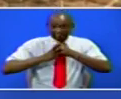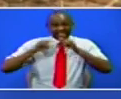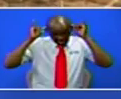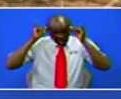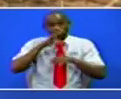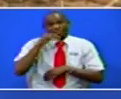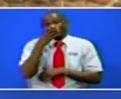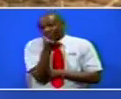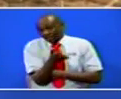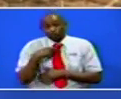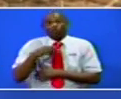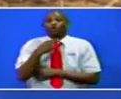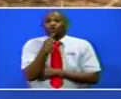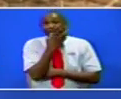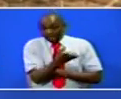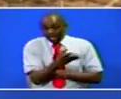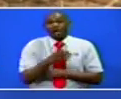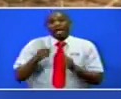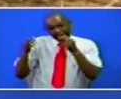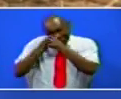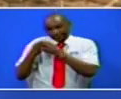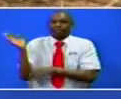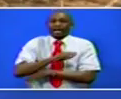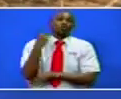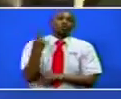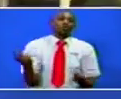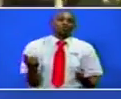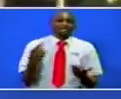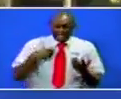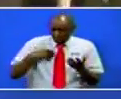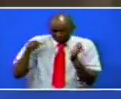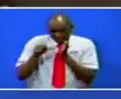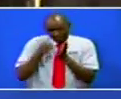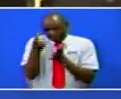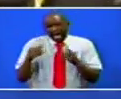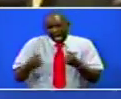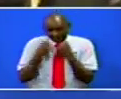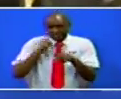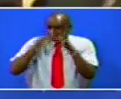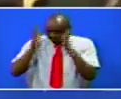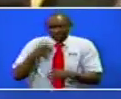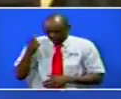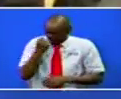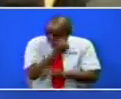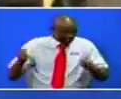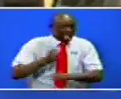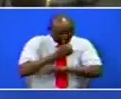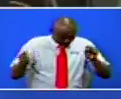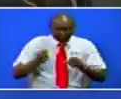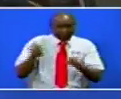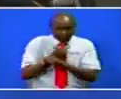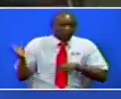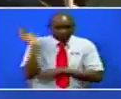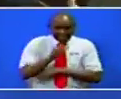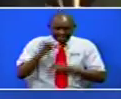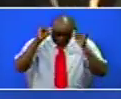turkana and had released only eight of them tension escalated as a man declined adamantly to return the kettle